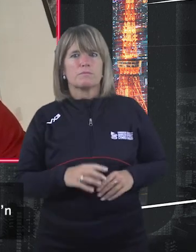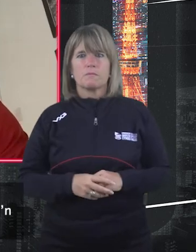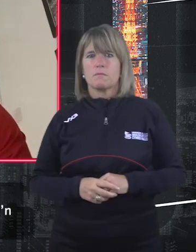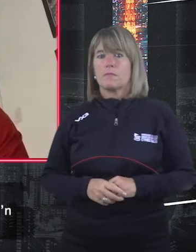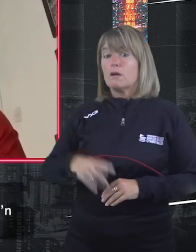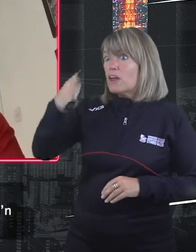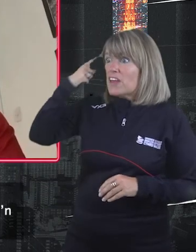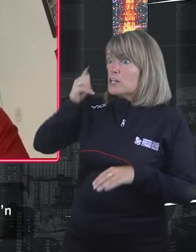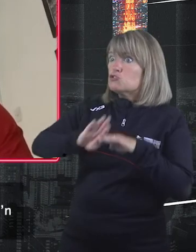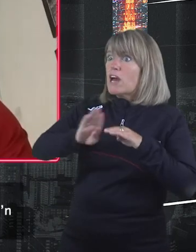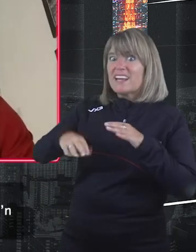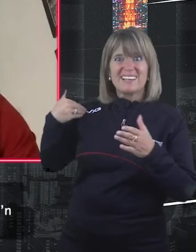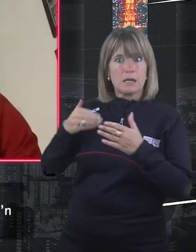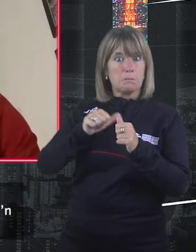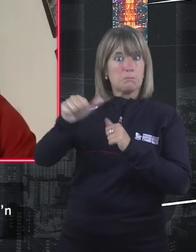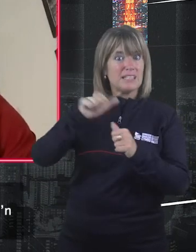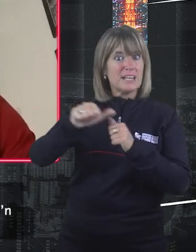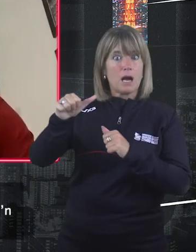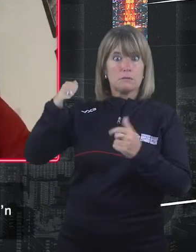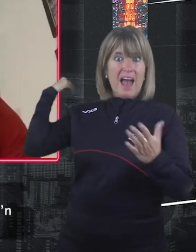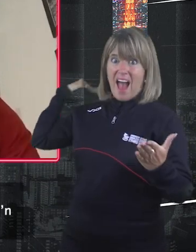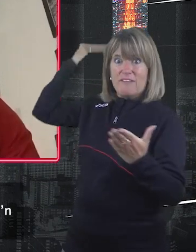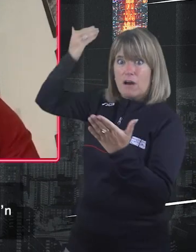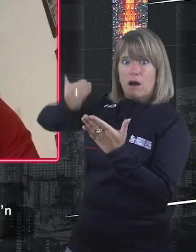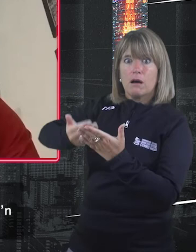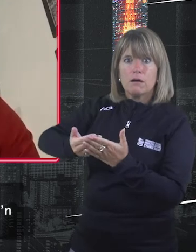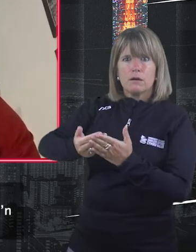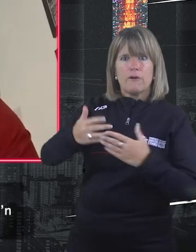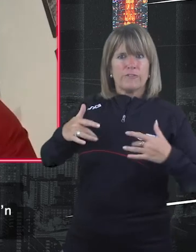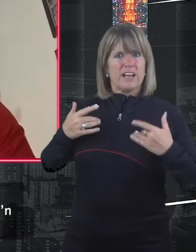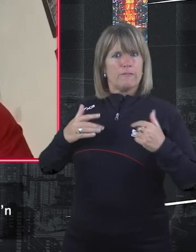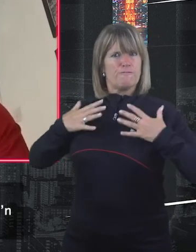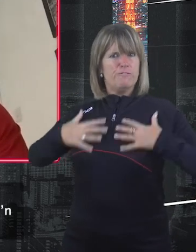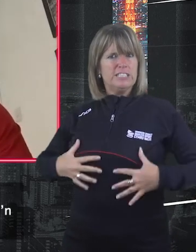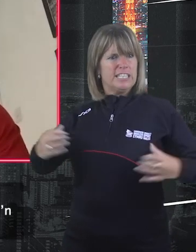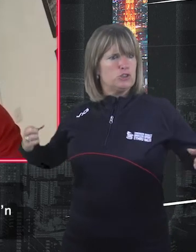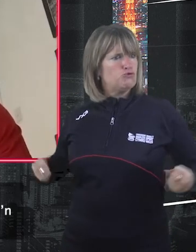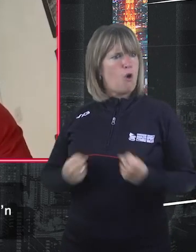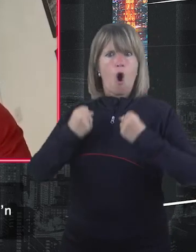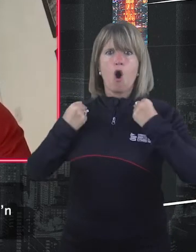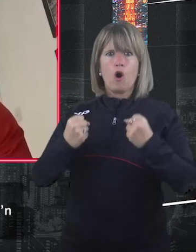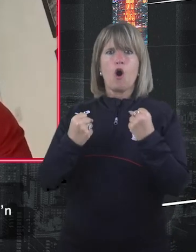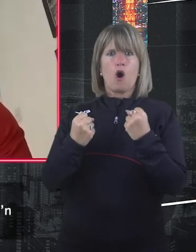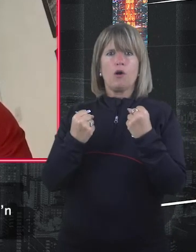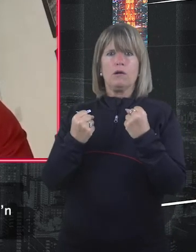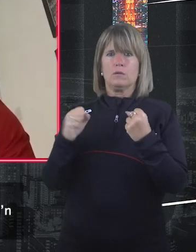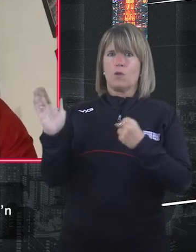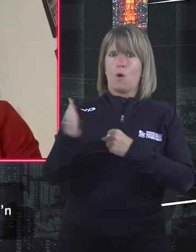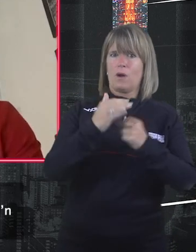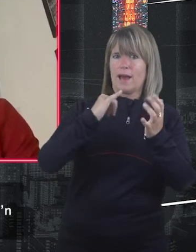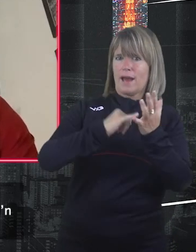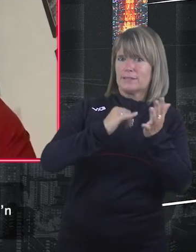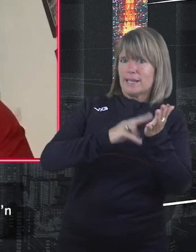been, and I'm feeling physically stronger with all the S&C I've been doing. So